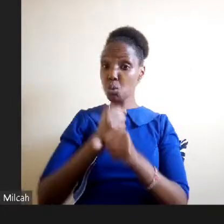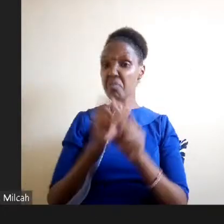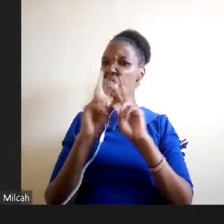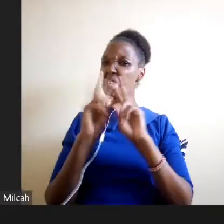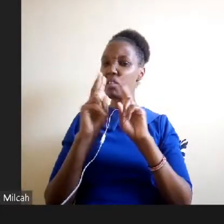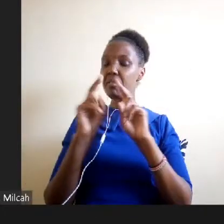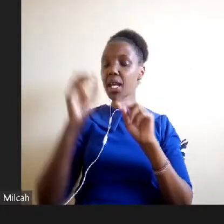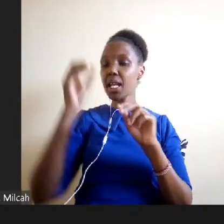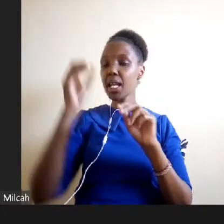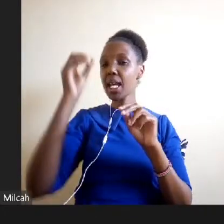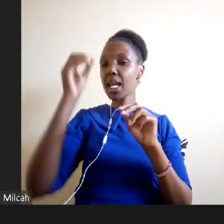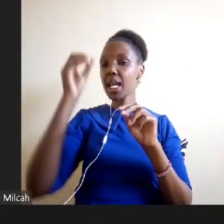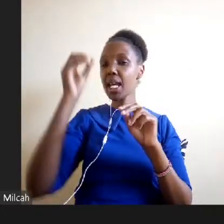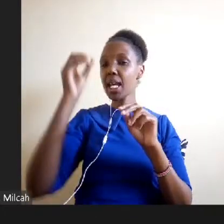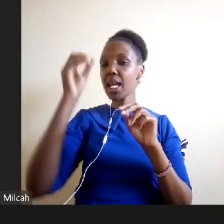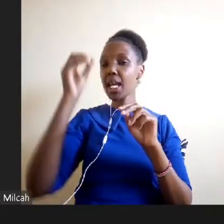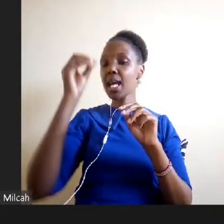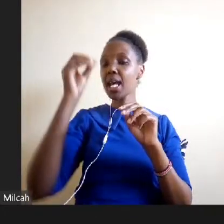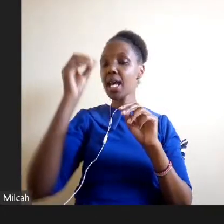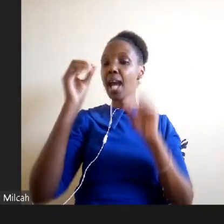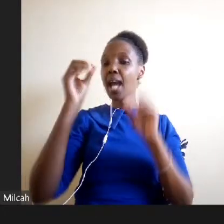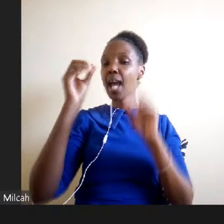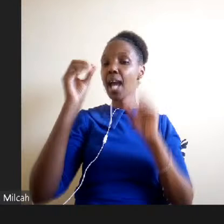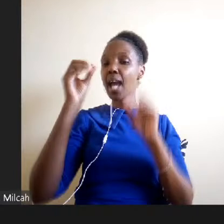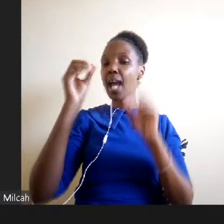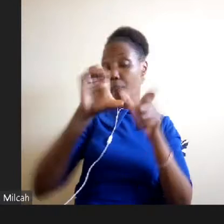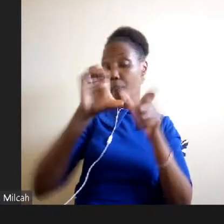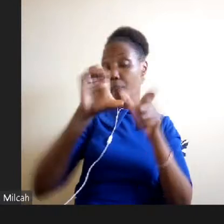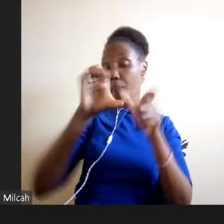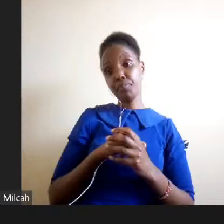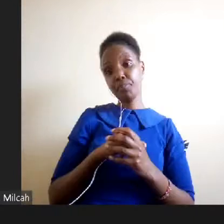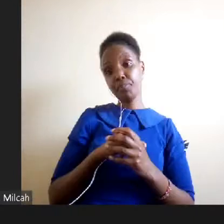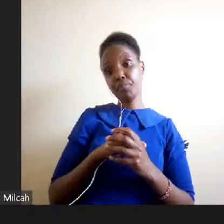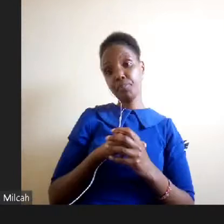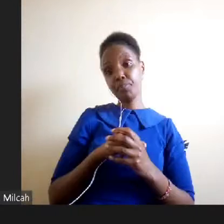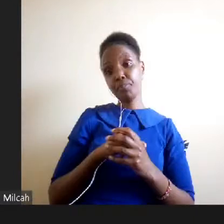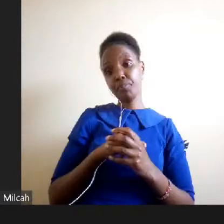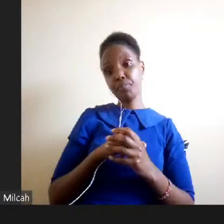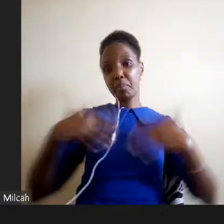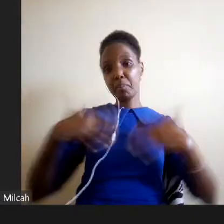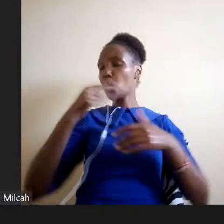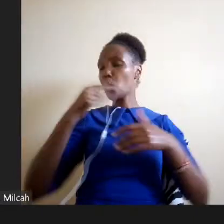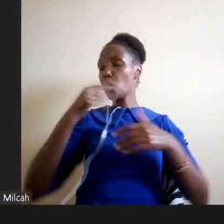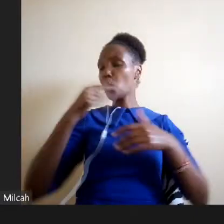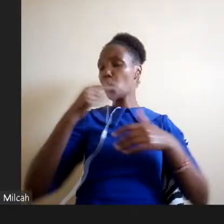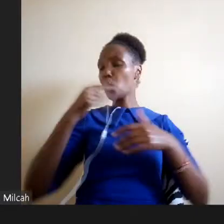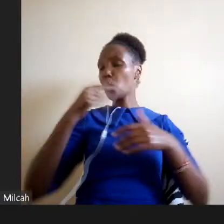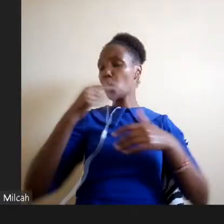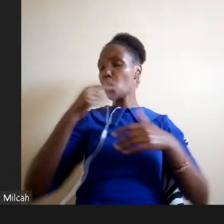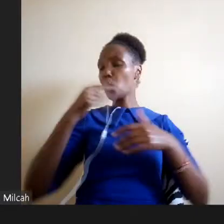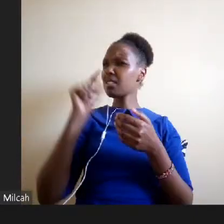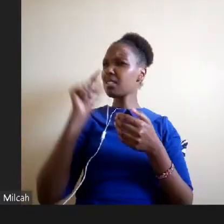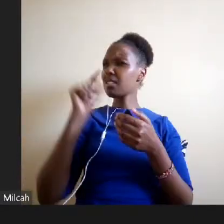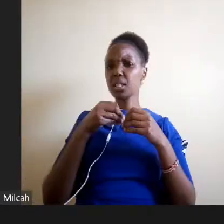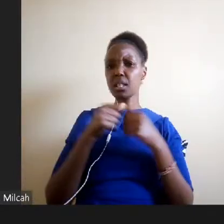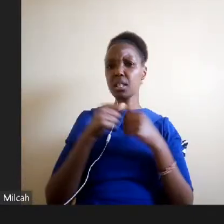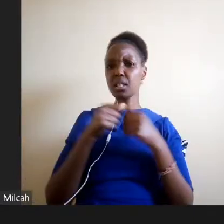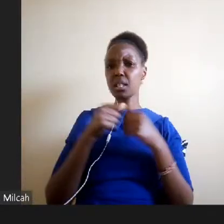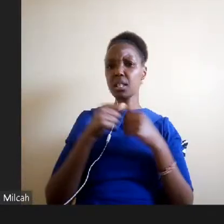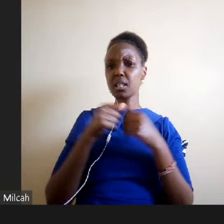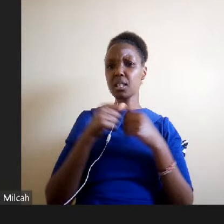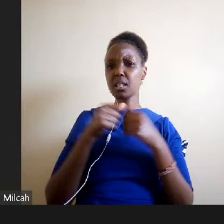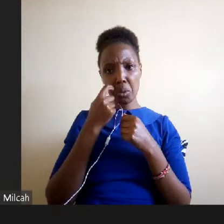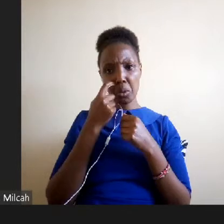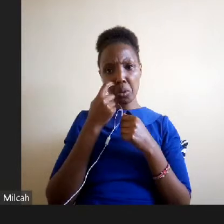and especially things like this. We know people who pretend not to be who they are. They use avatars, and avatars are just almost